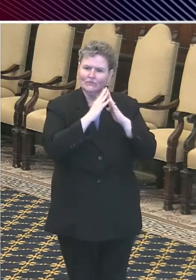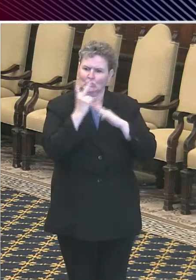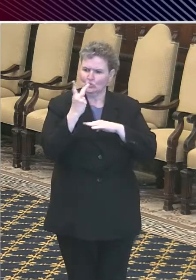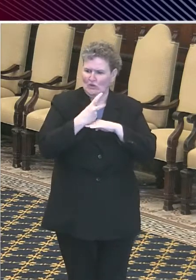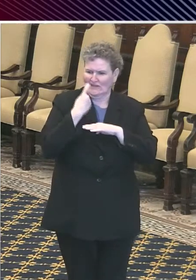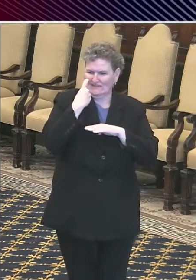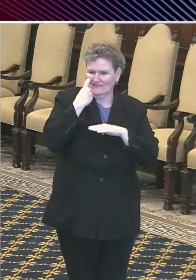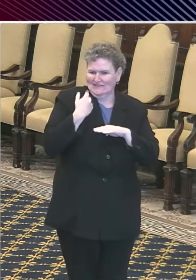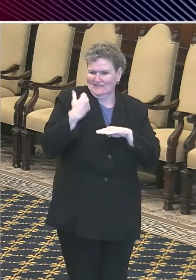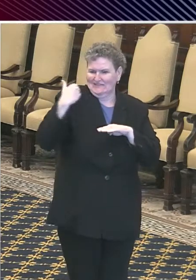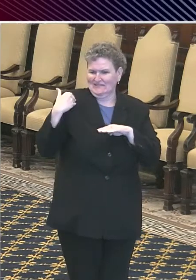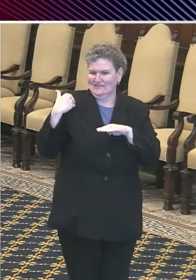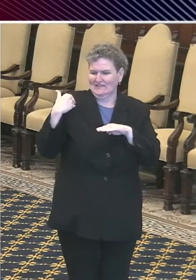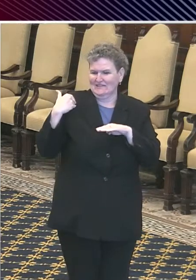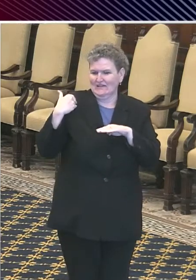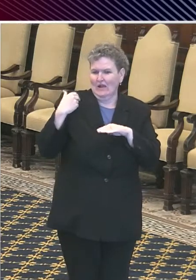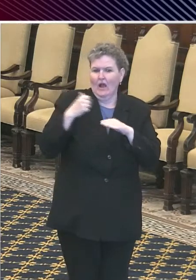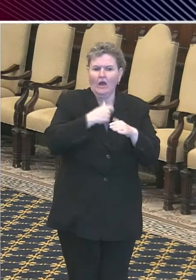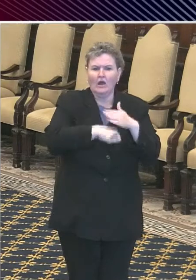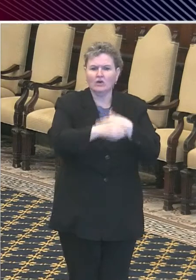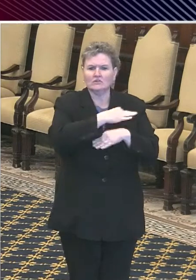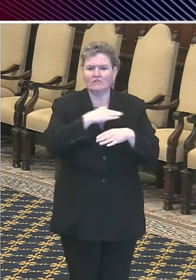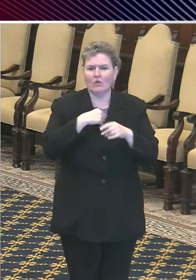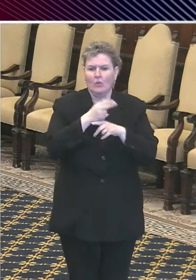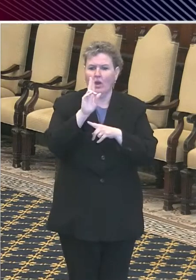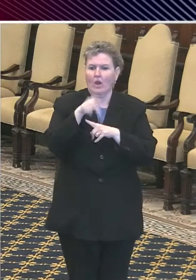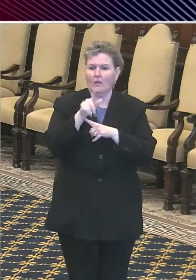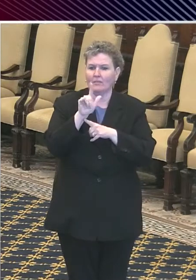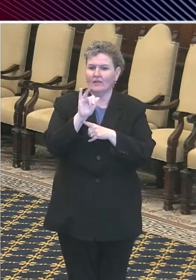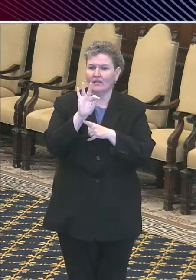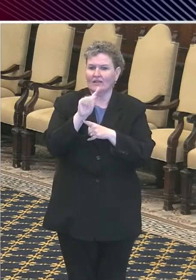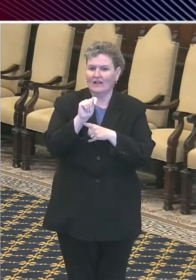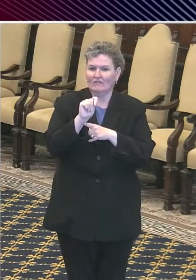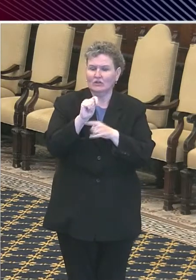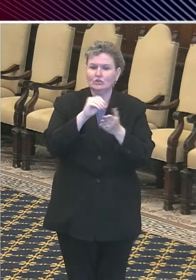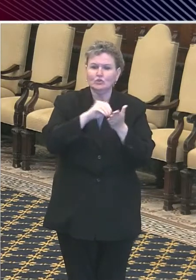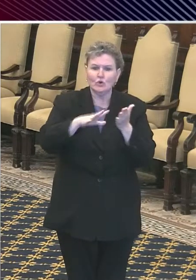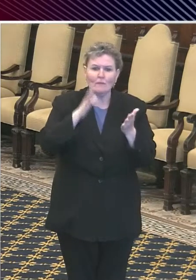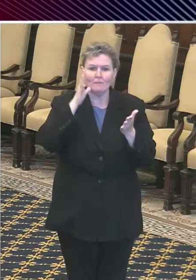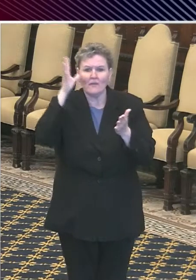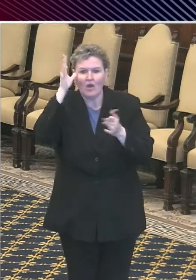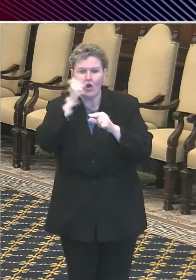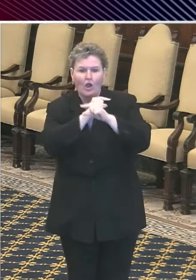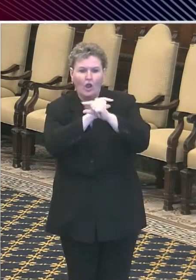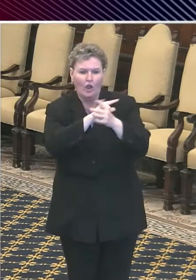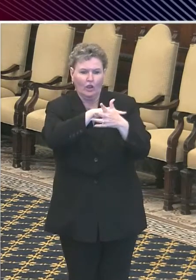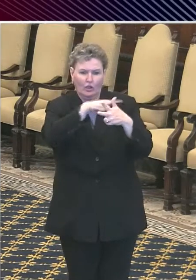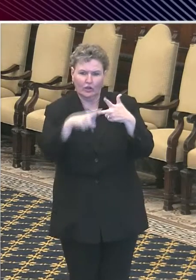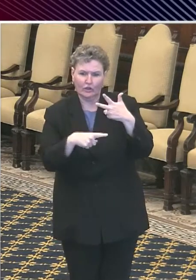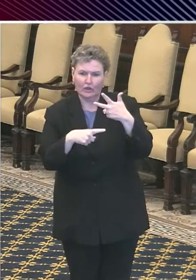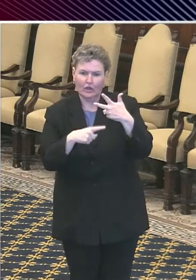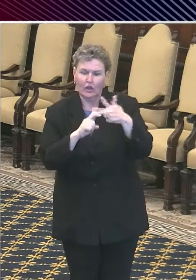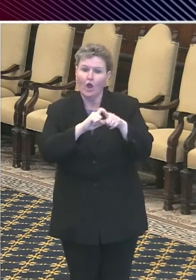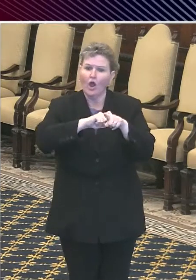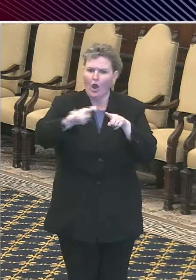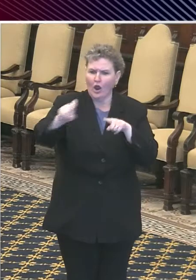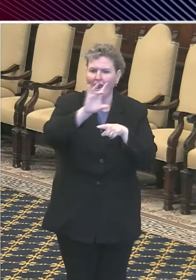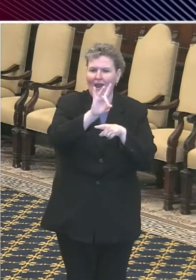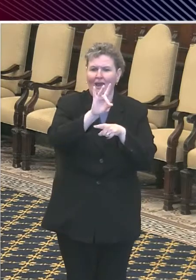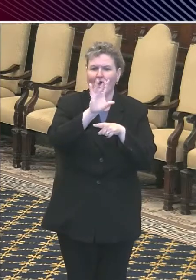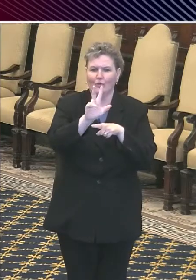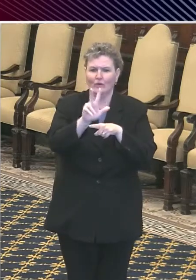families, and caregivers. Students miss their friends and teachers. Seniors are disappointed about missing out on traditional events like prom